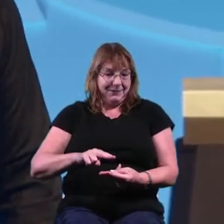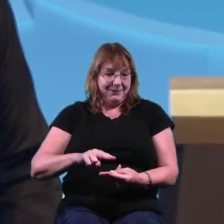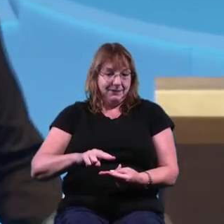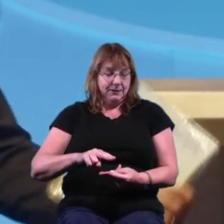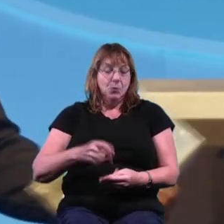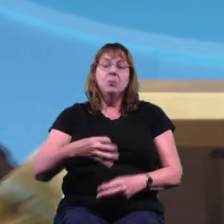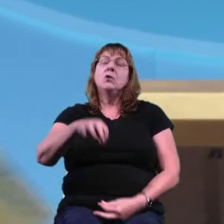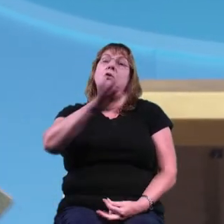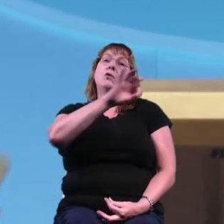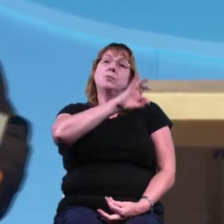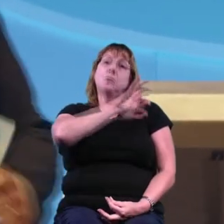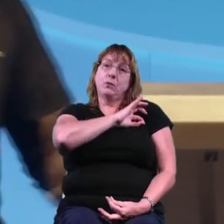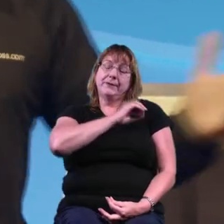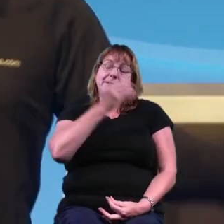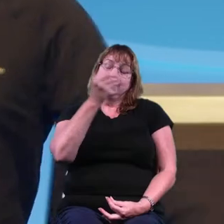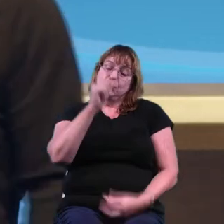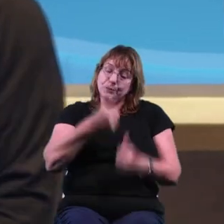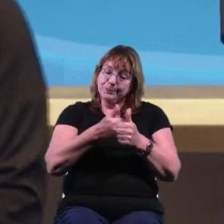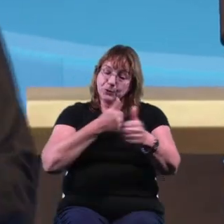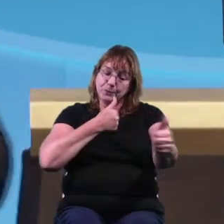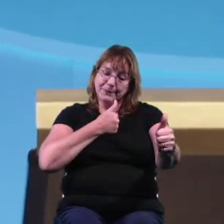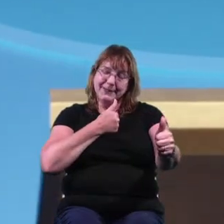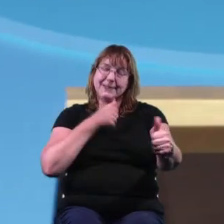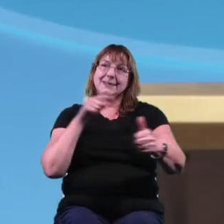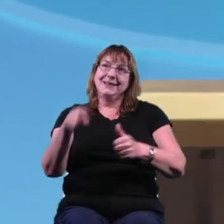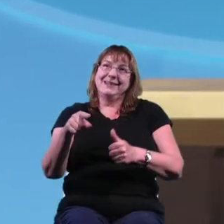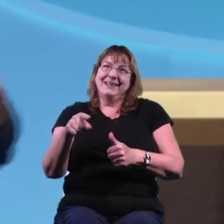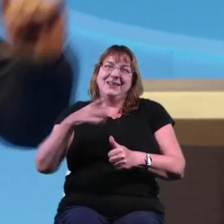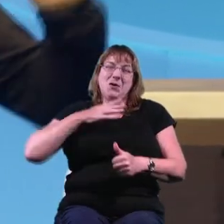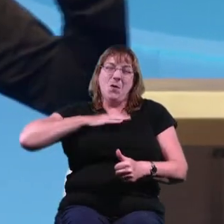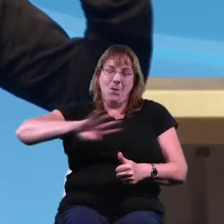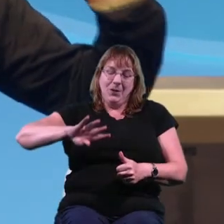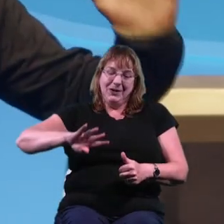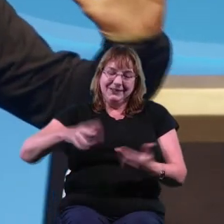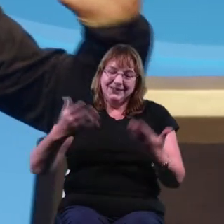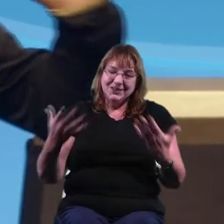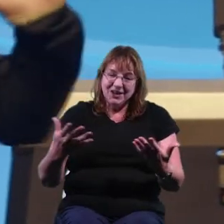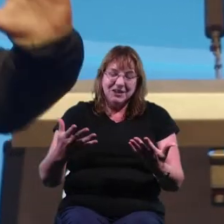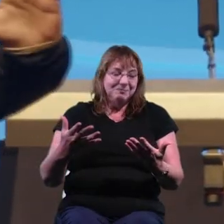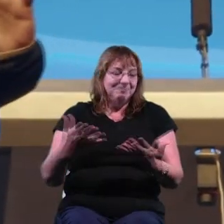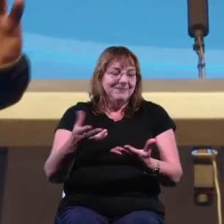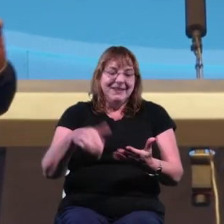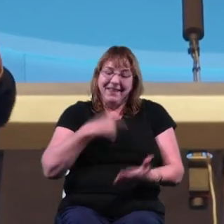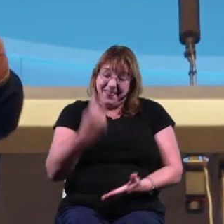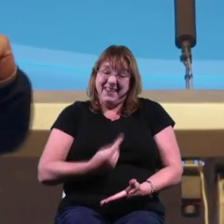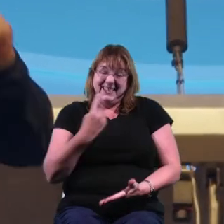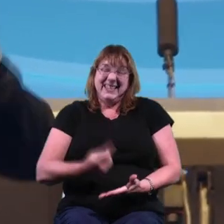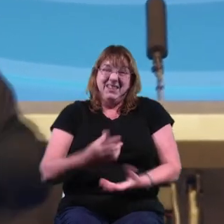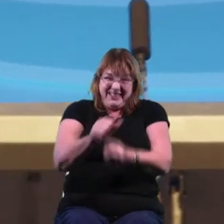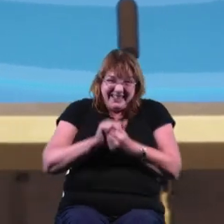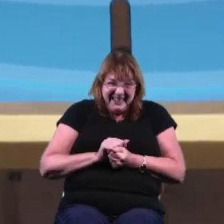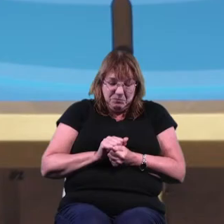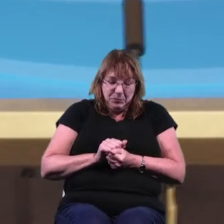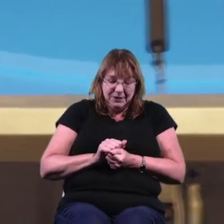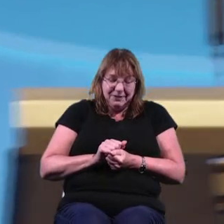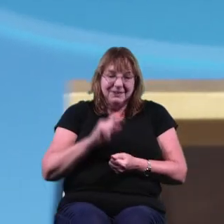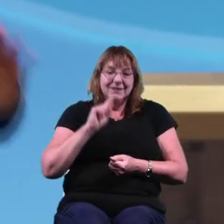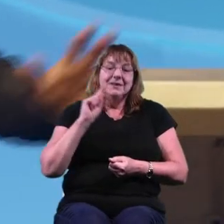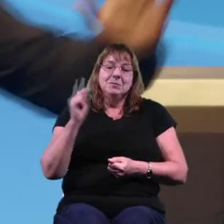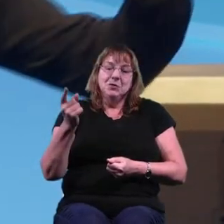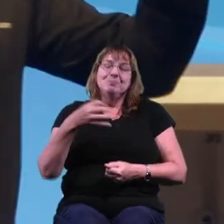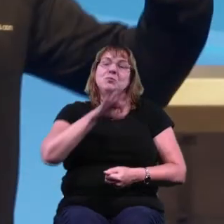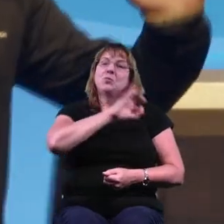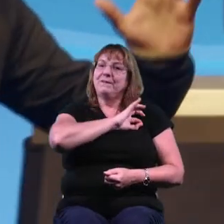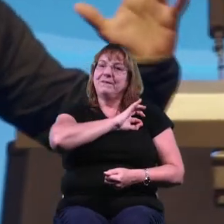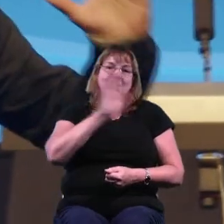profits, some companies, they like to send their owner to space. We don't do that. With the profits, we... You work out who that is. Anyway, never